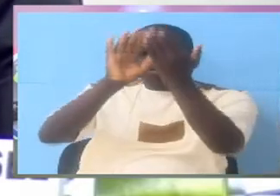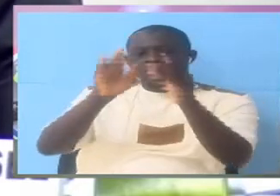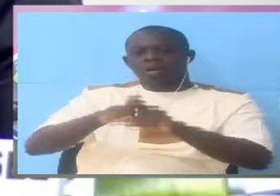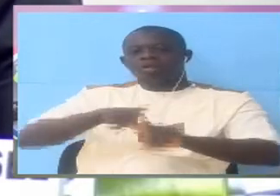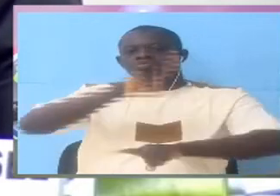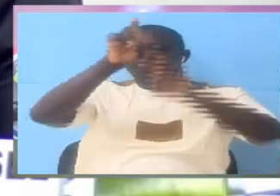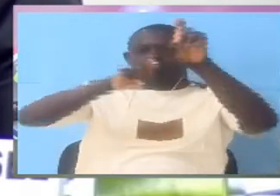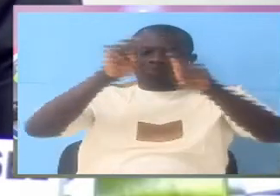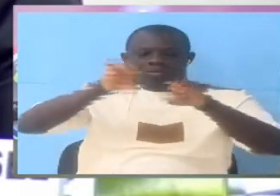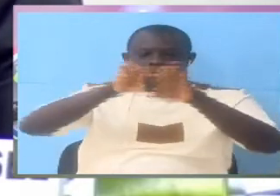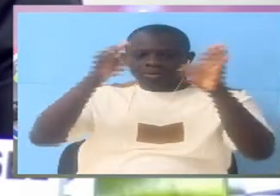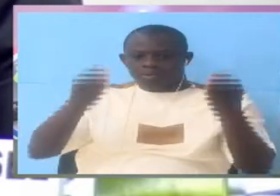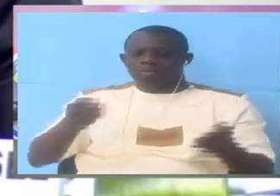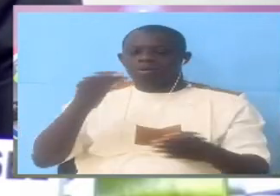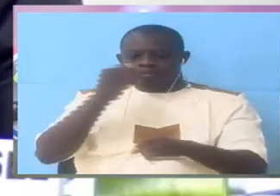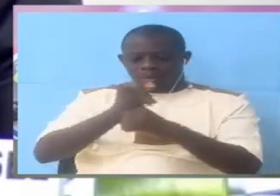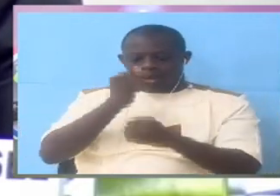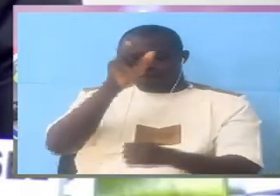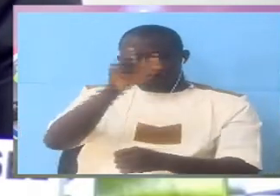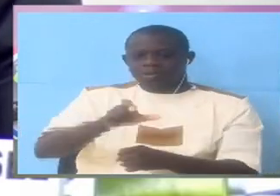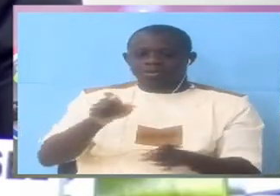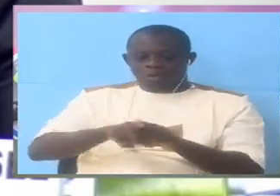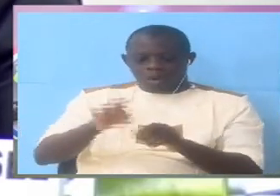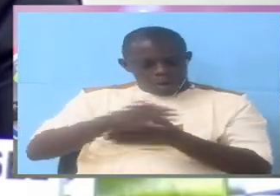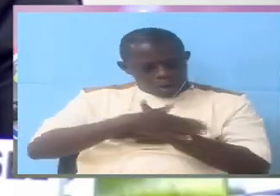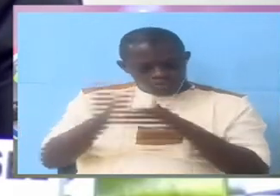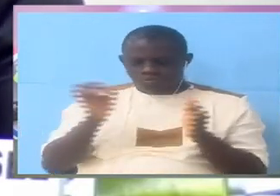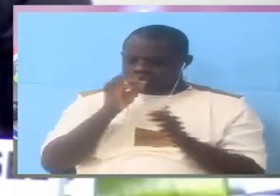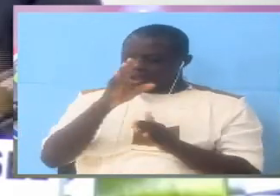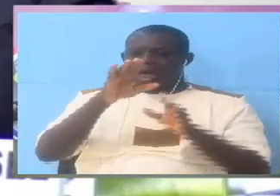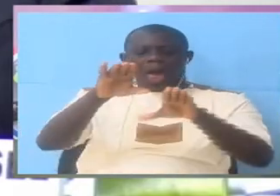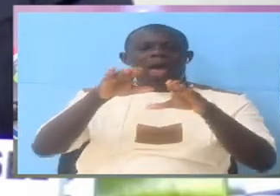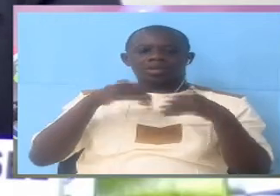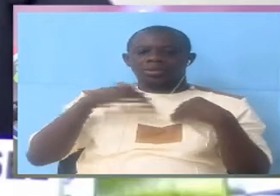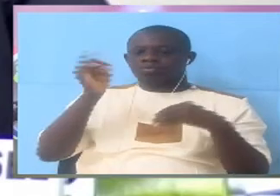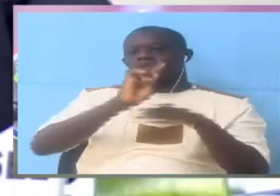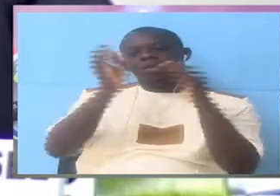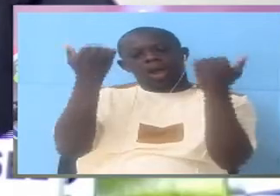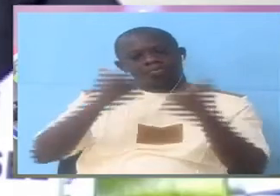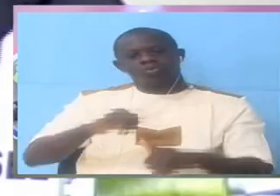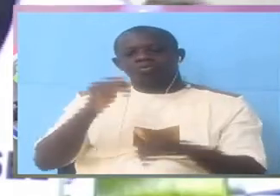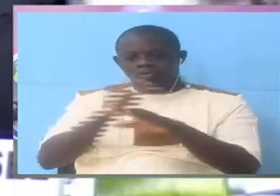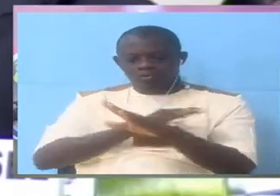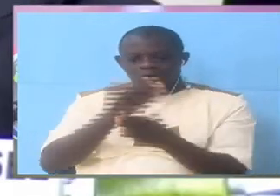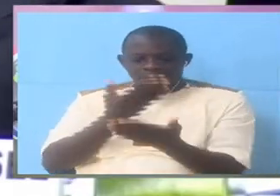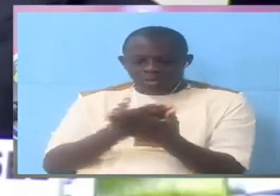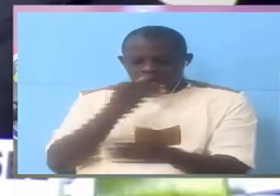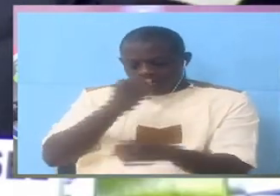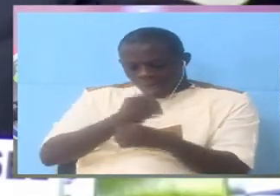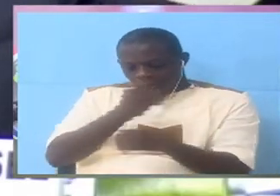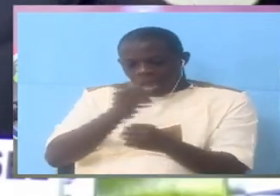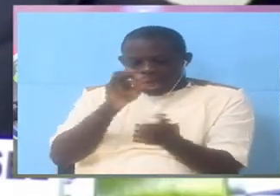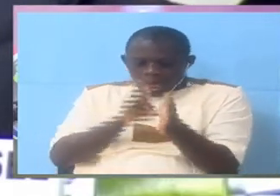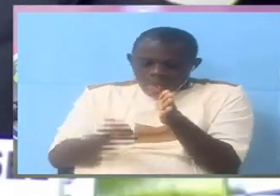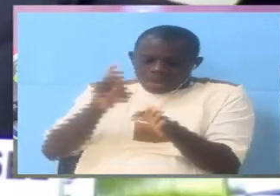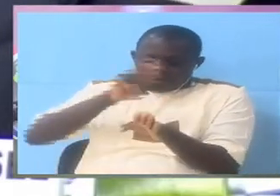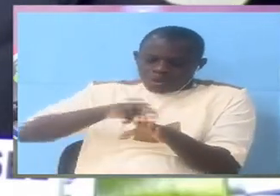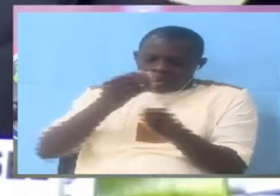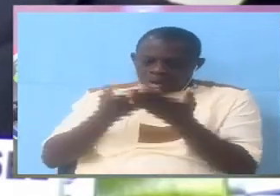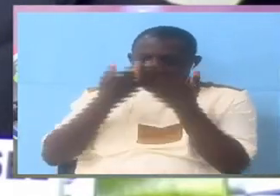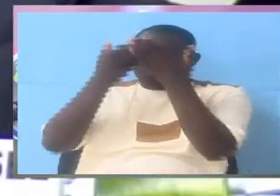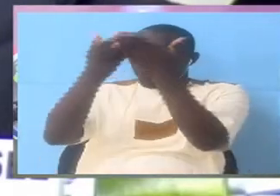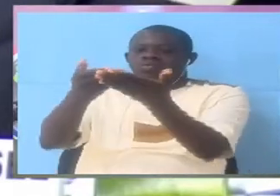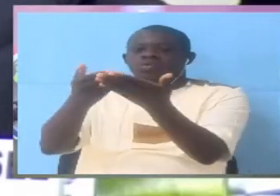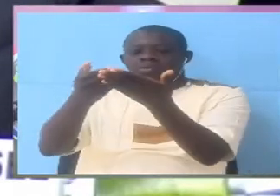them to submission and confessions. And you submit a report, oh, we did a brilliant